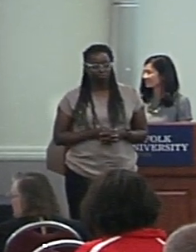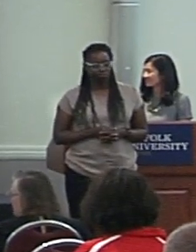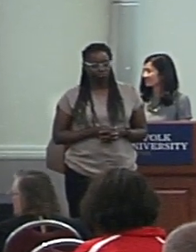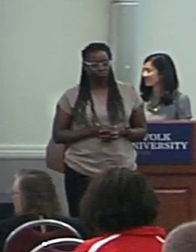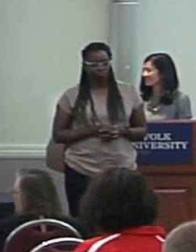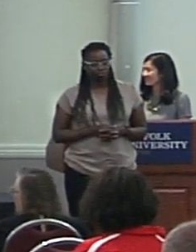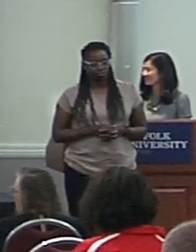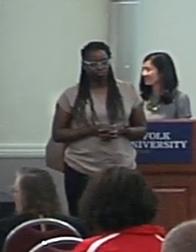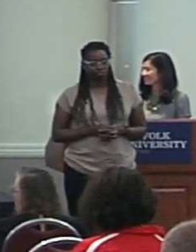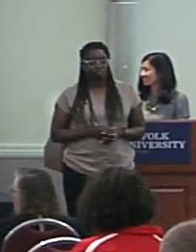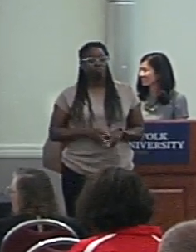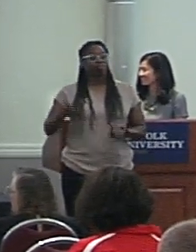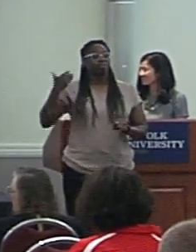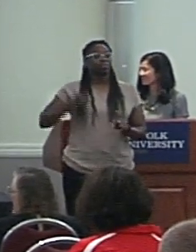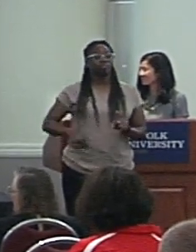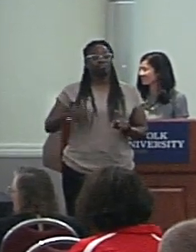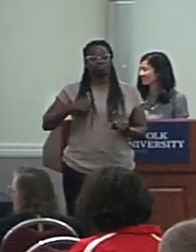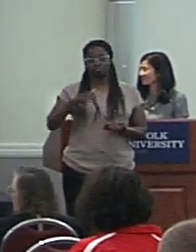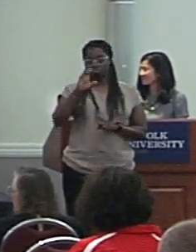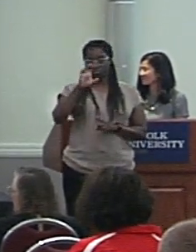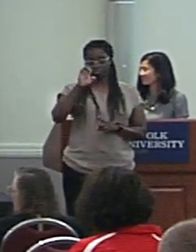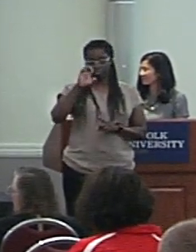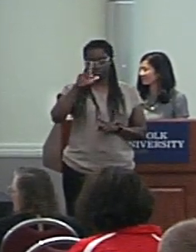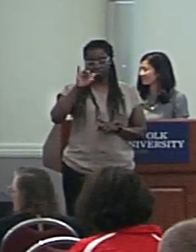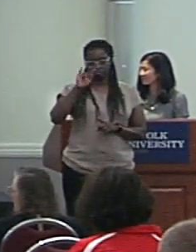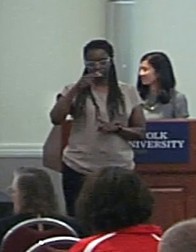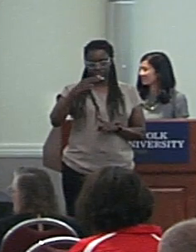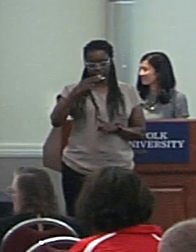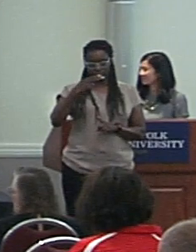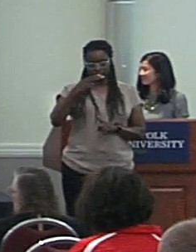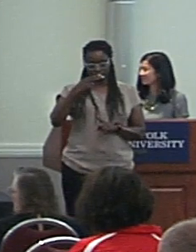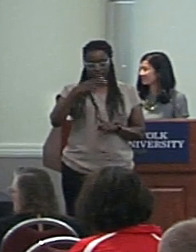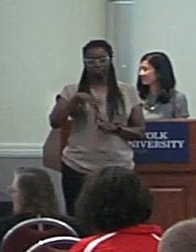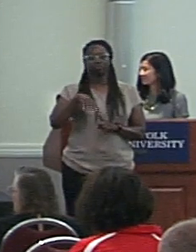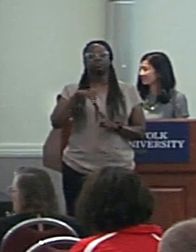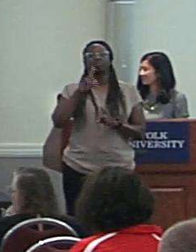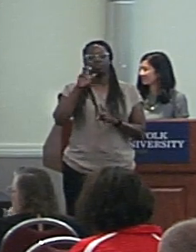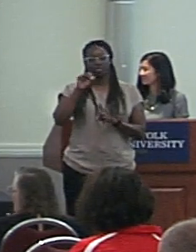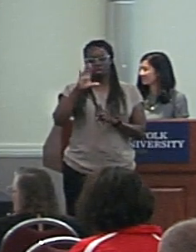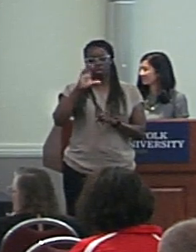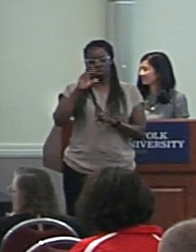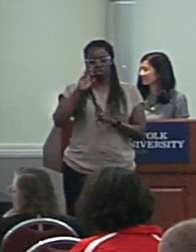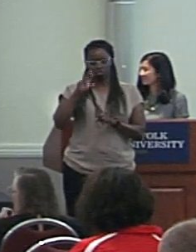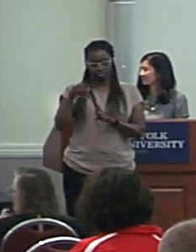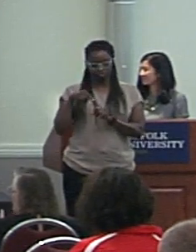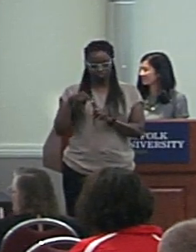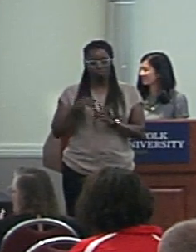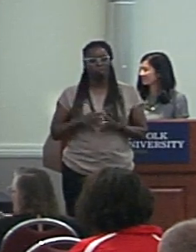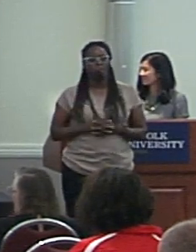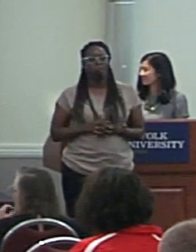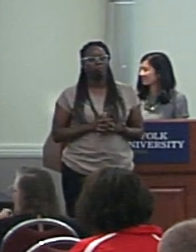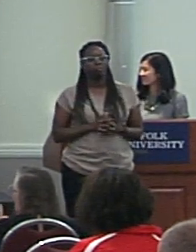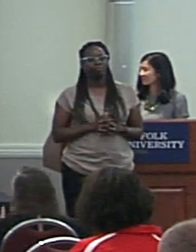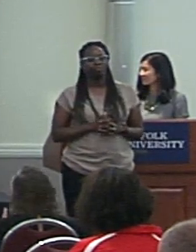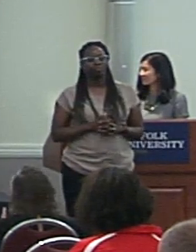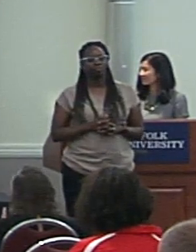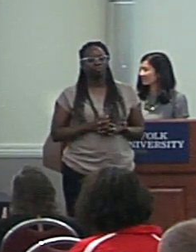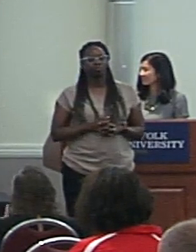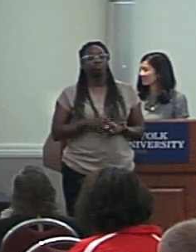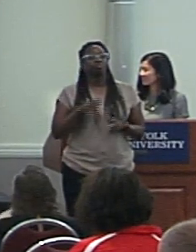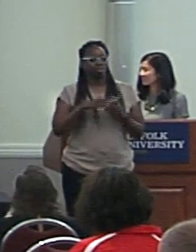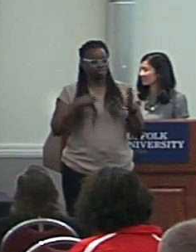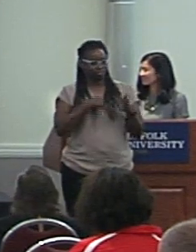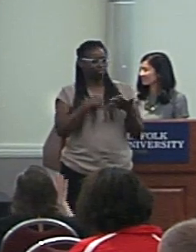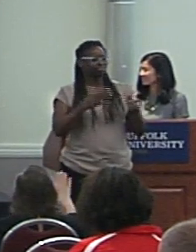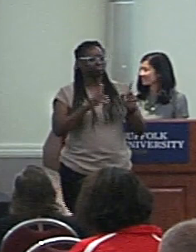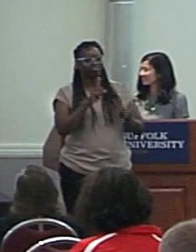Yes, I'm Elizabeth Dienklauer, and some of us had an opportunity to attend your inaugural event out on City